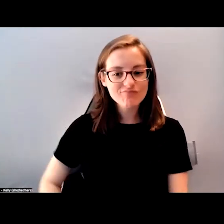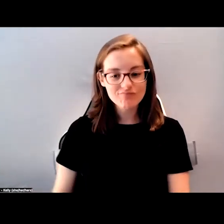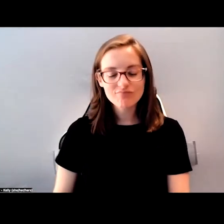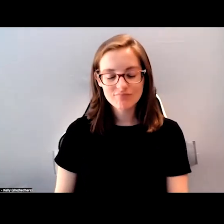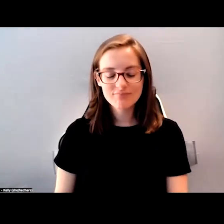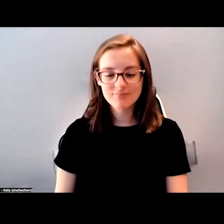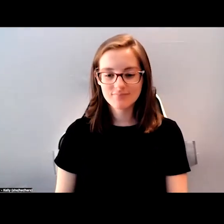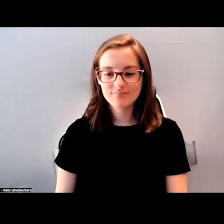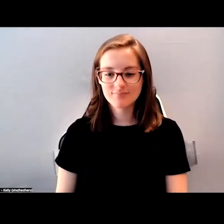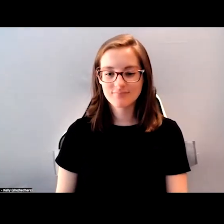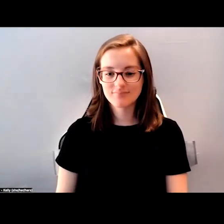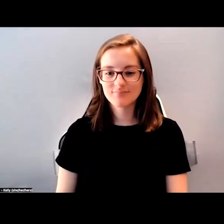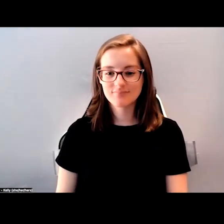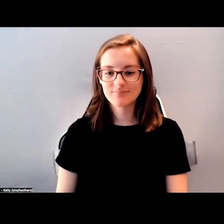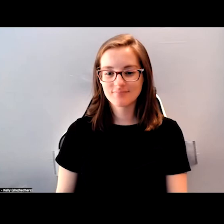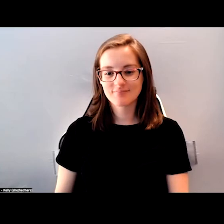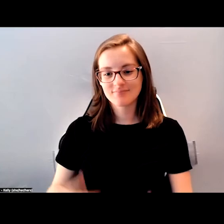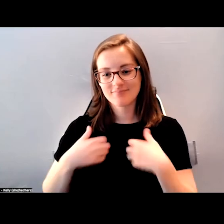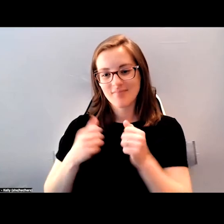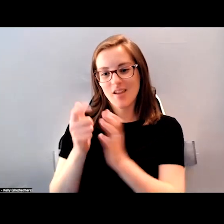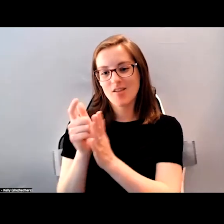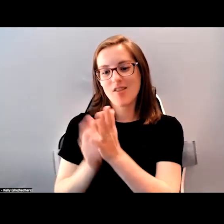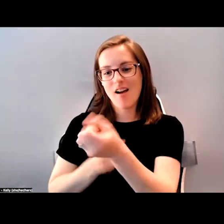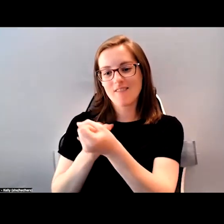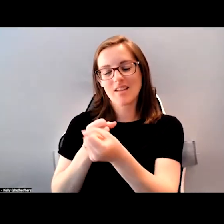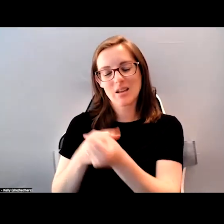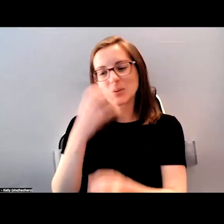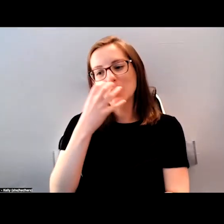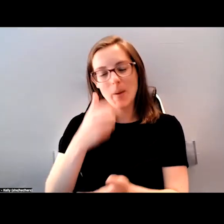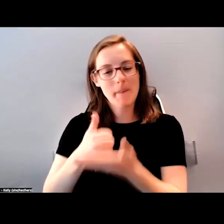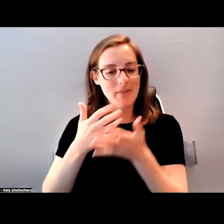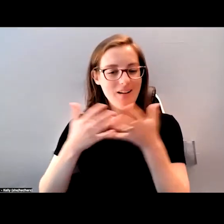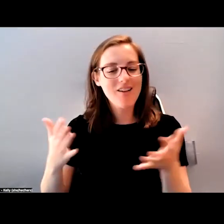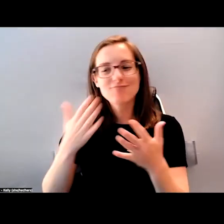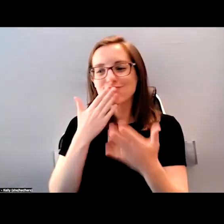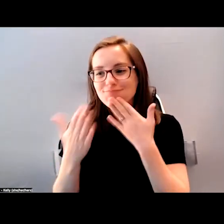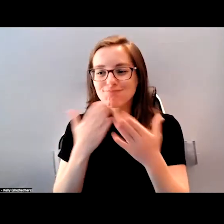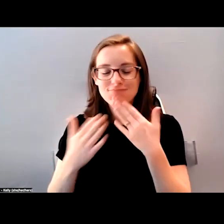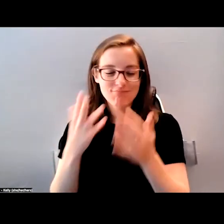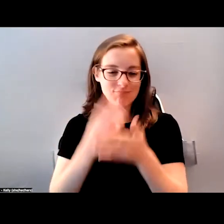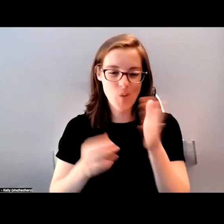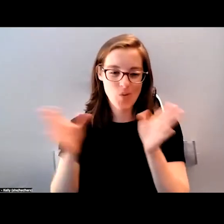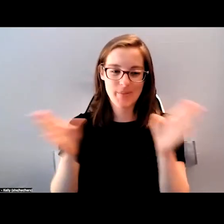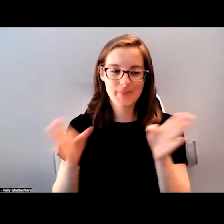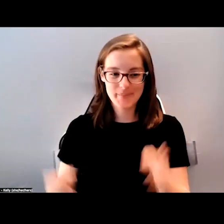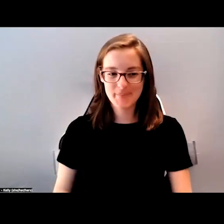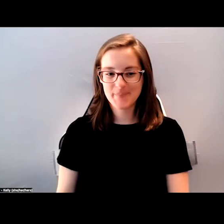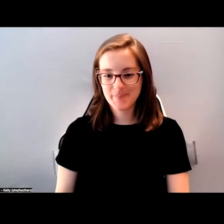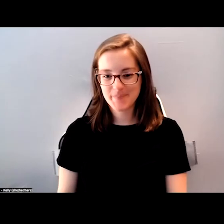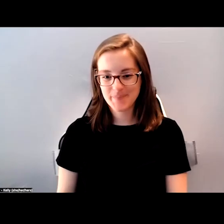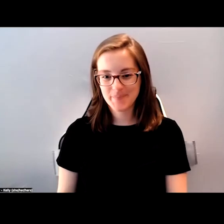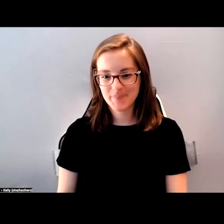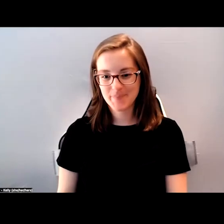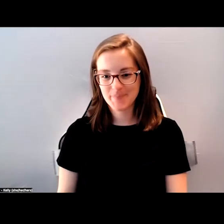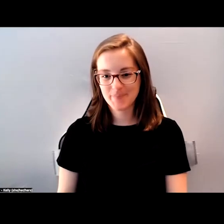services. Health Law Advocates has been incredibly helpful as well. So thanks to you both. I will start off